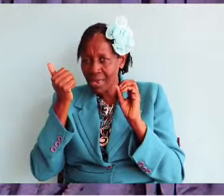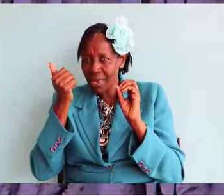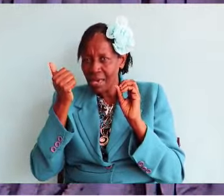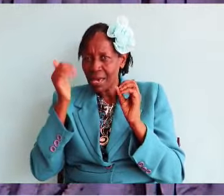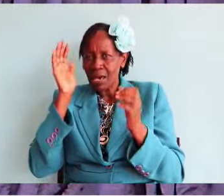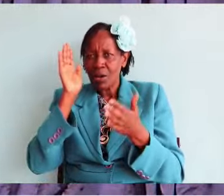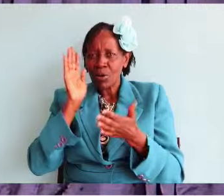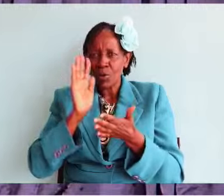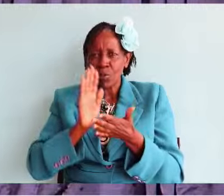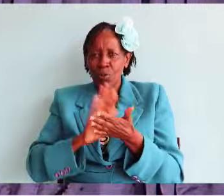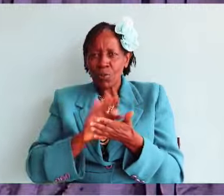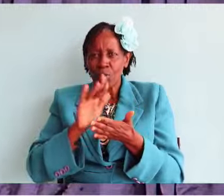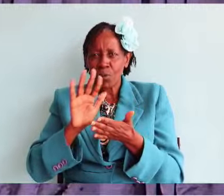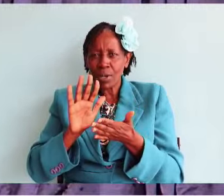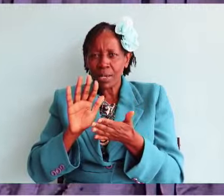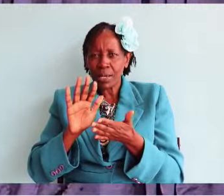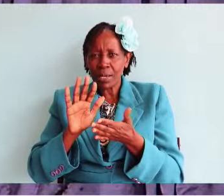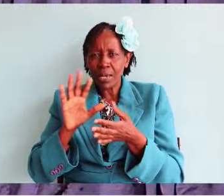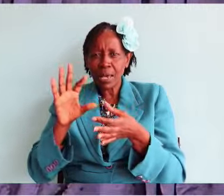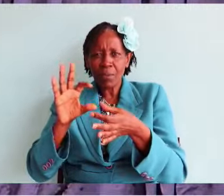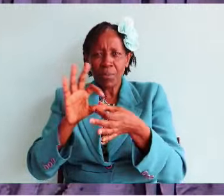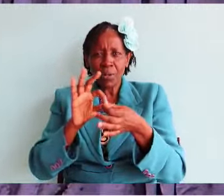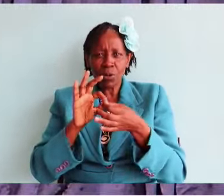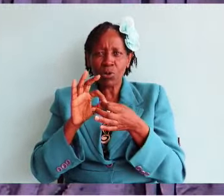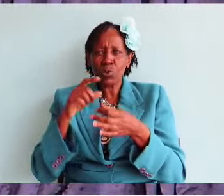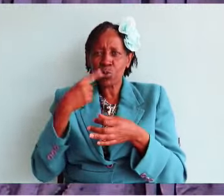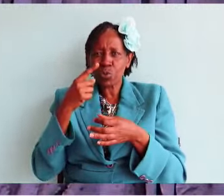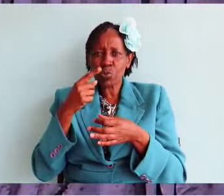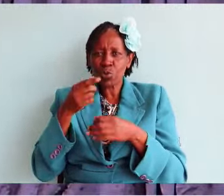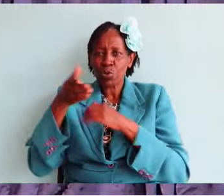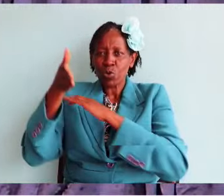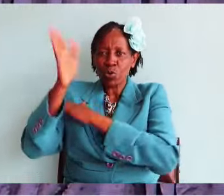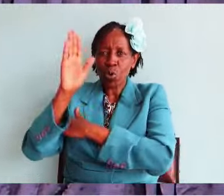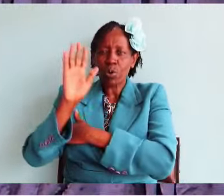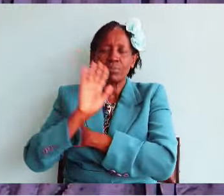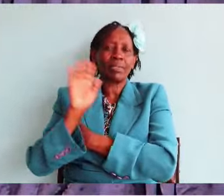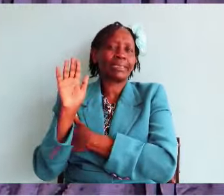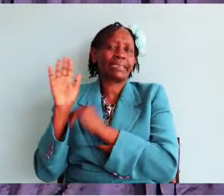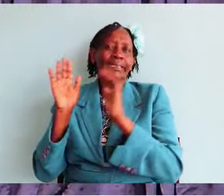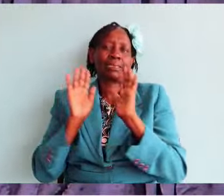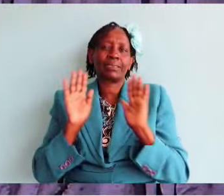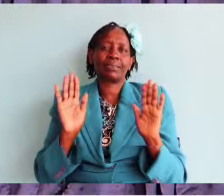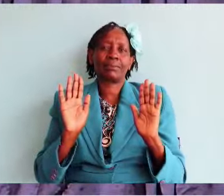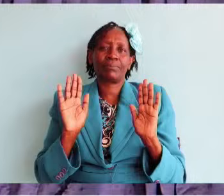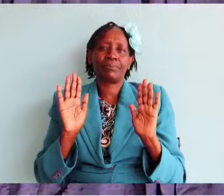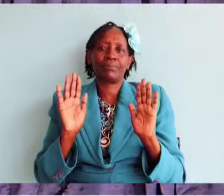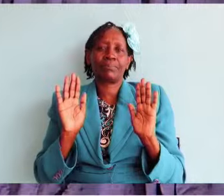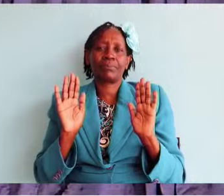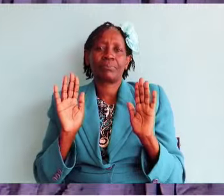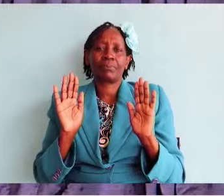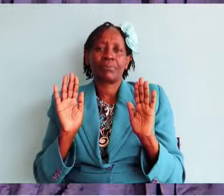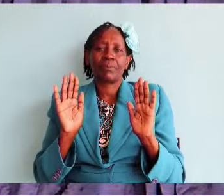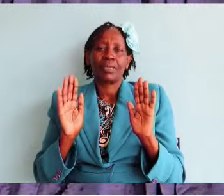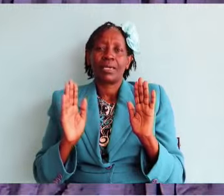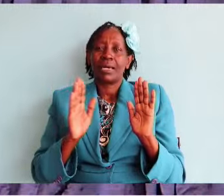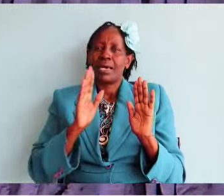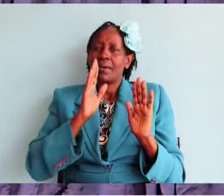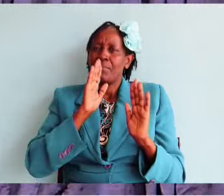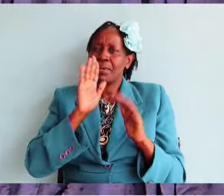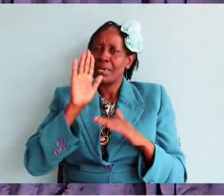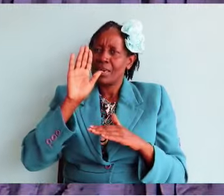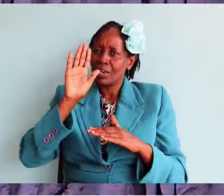me, but for you. Did you not hear Jesus pray that? Let it be your will,